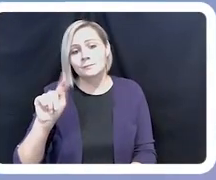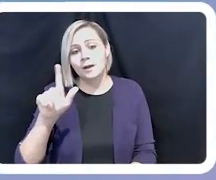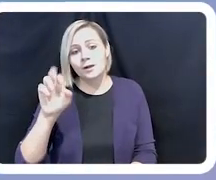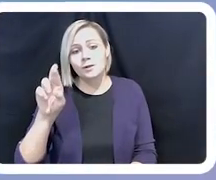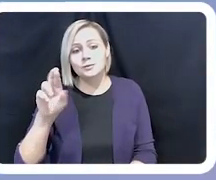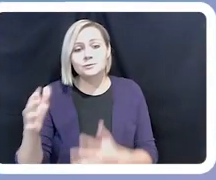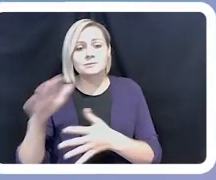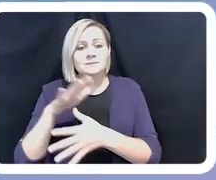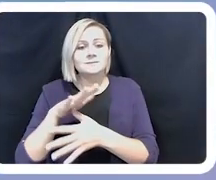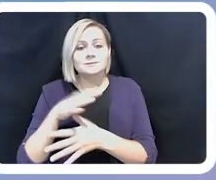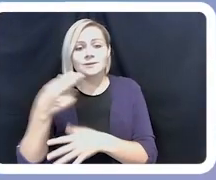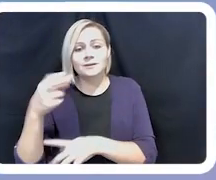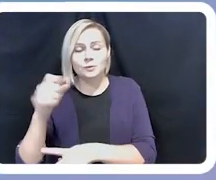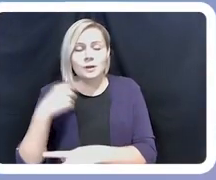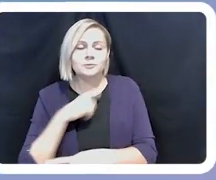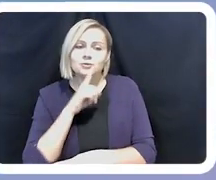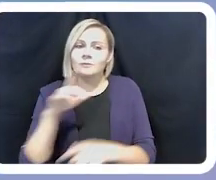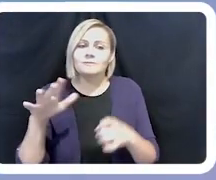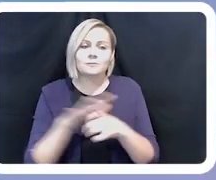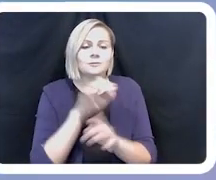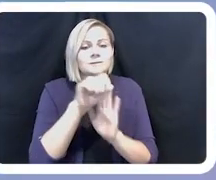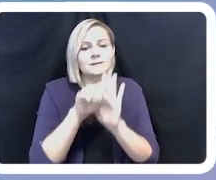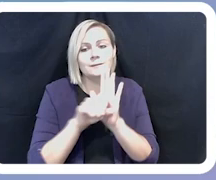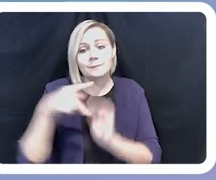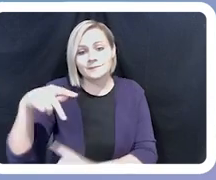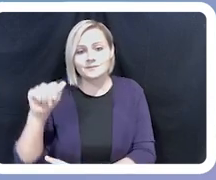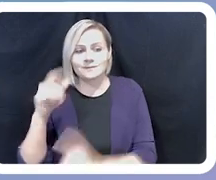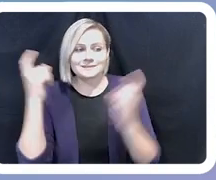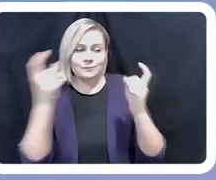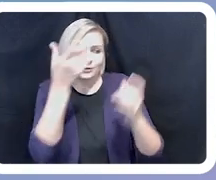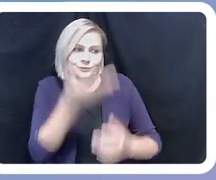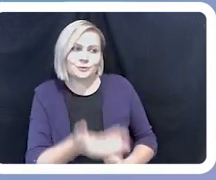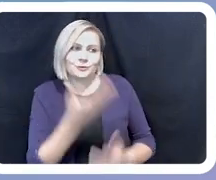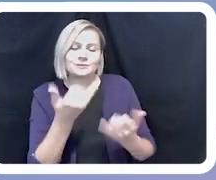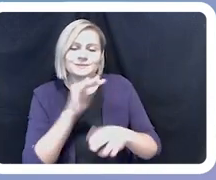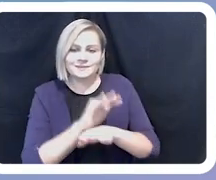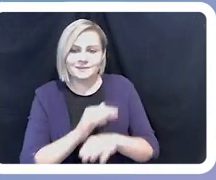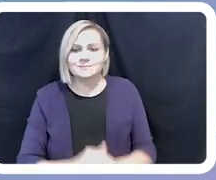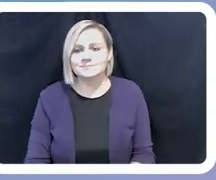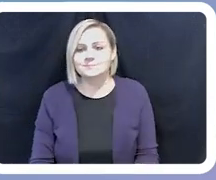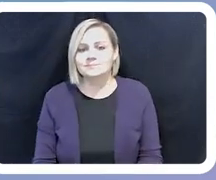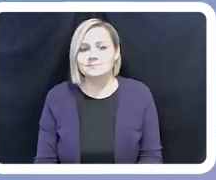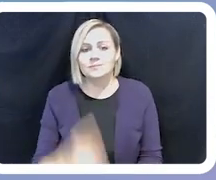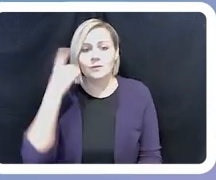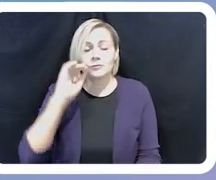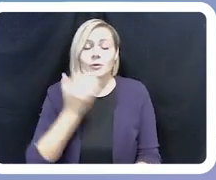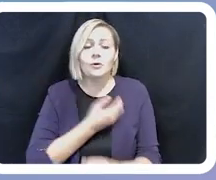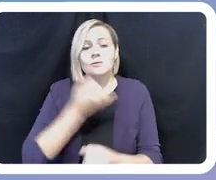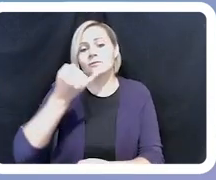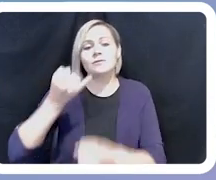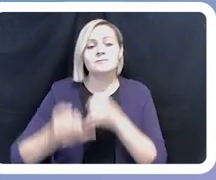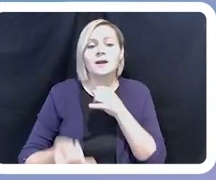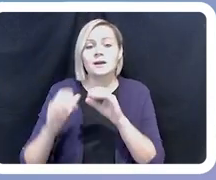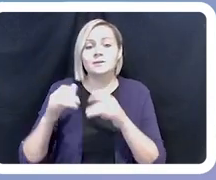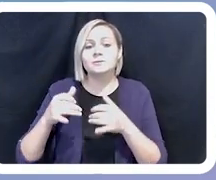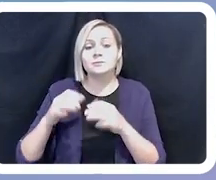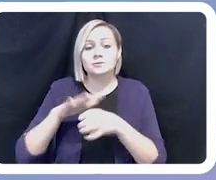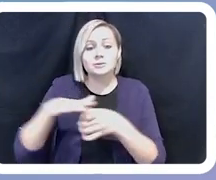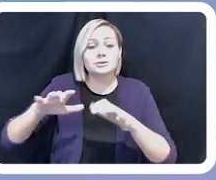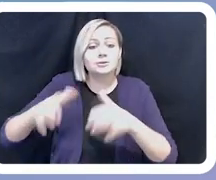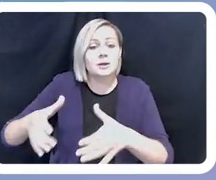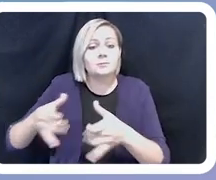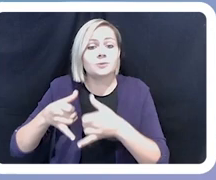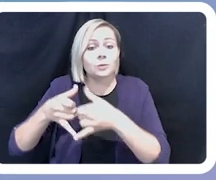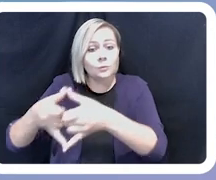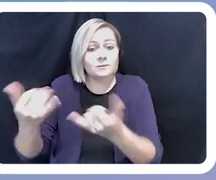Congratulations, Butler Senior High School. I'm sure the entire state of Pennsylvania is celebrating you all tonight. For a final chapter award for